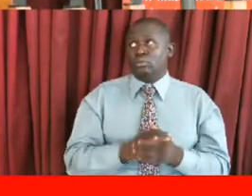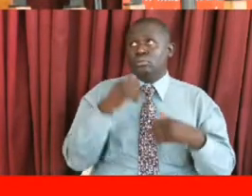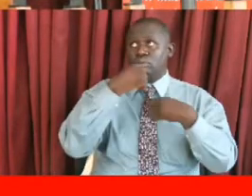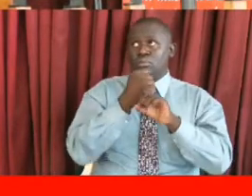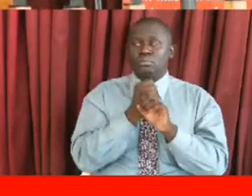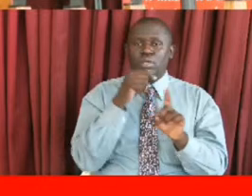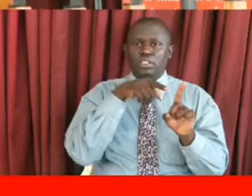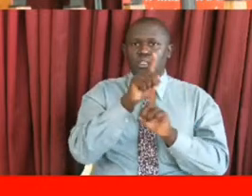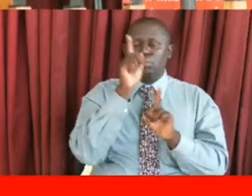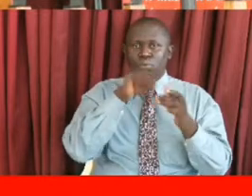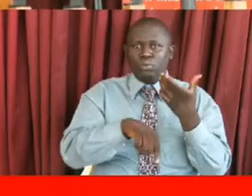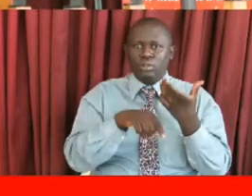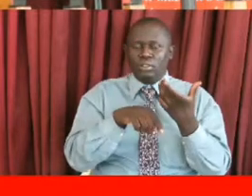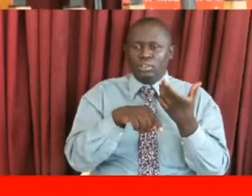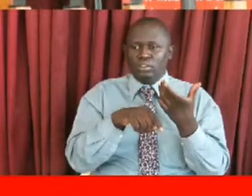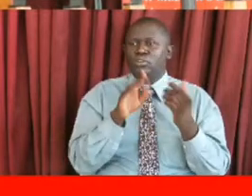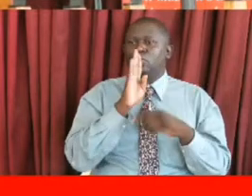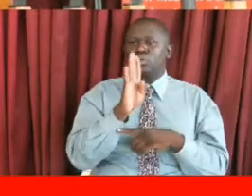makes